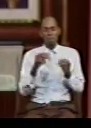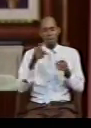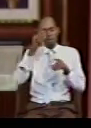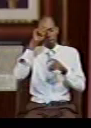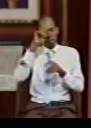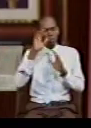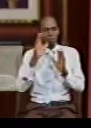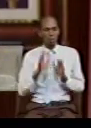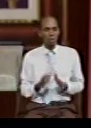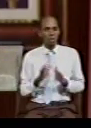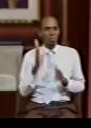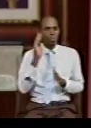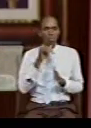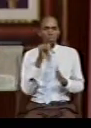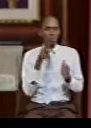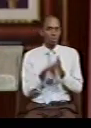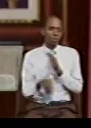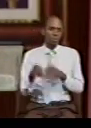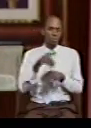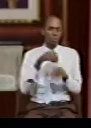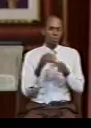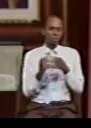quench. I am